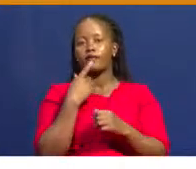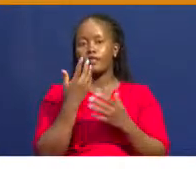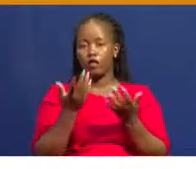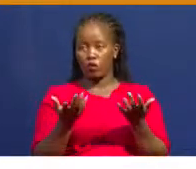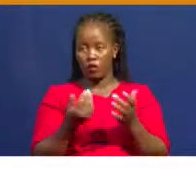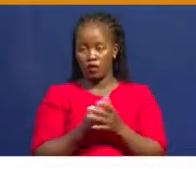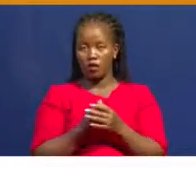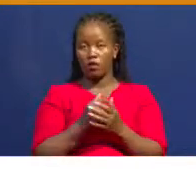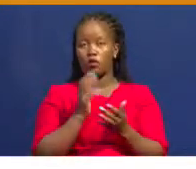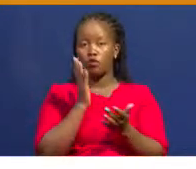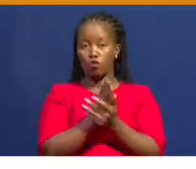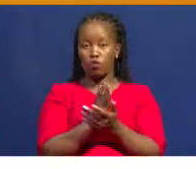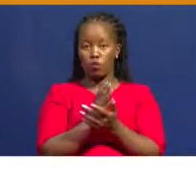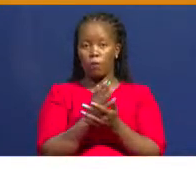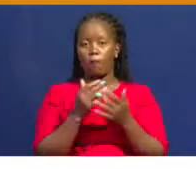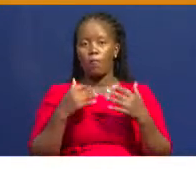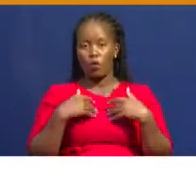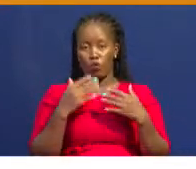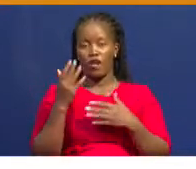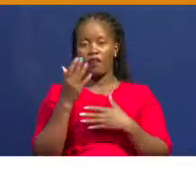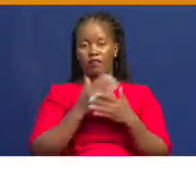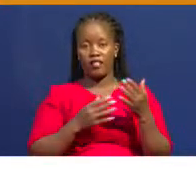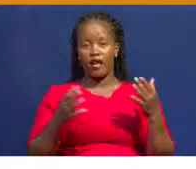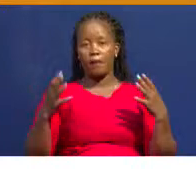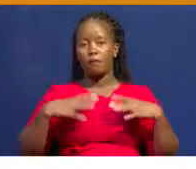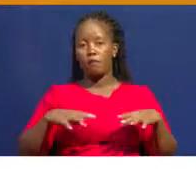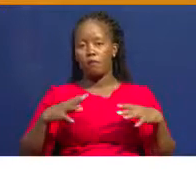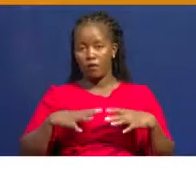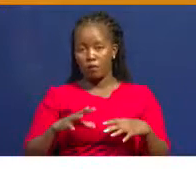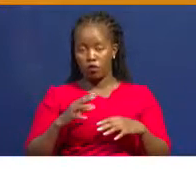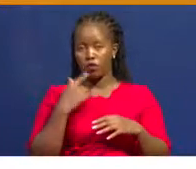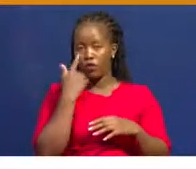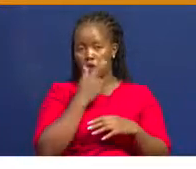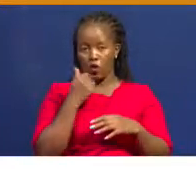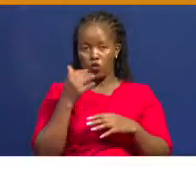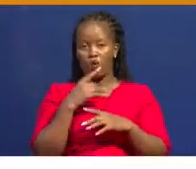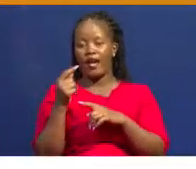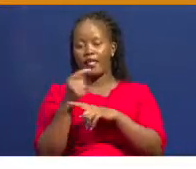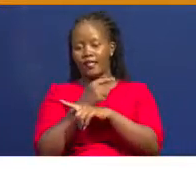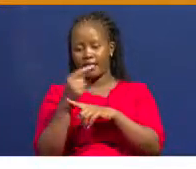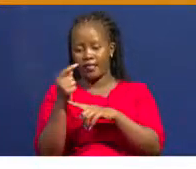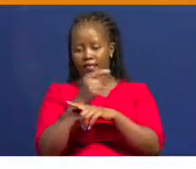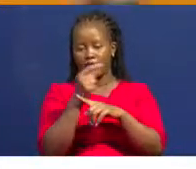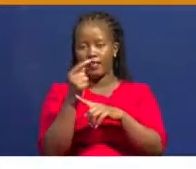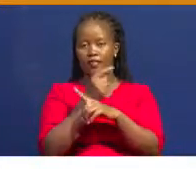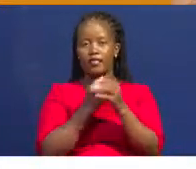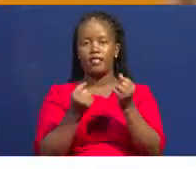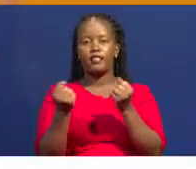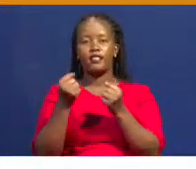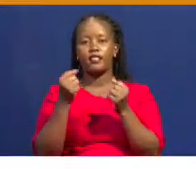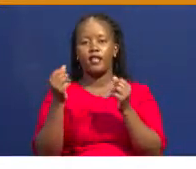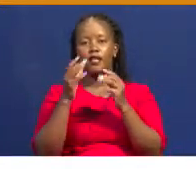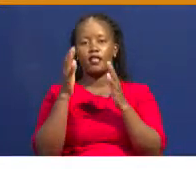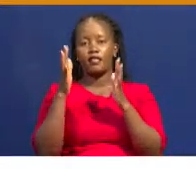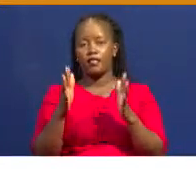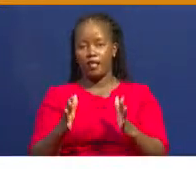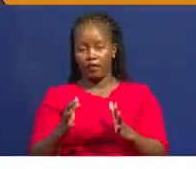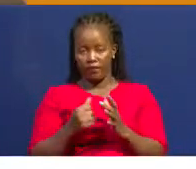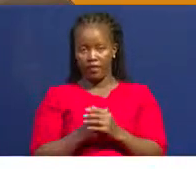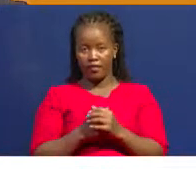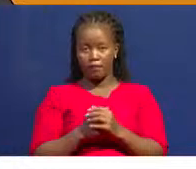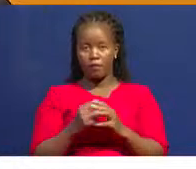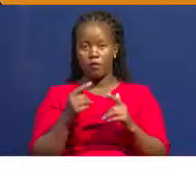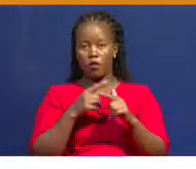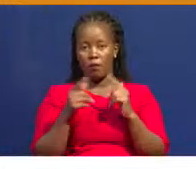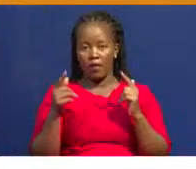there are people currently carrying out training of drivers. The point I've captured from them is that we